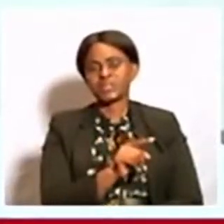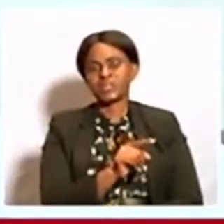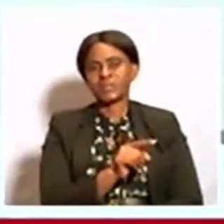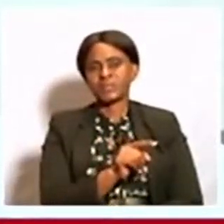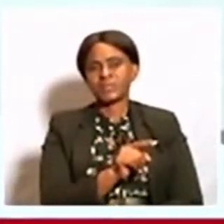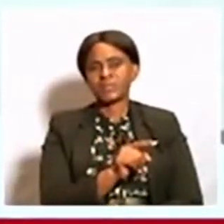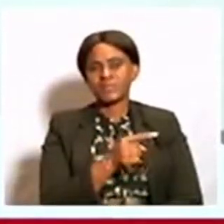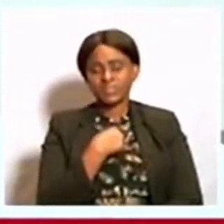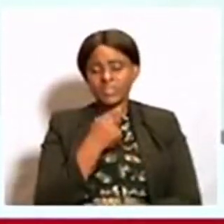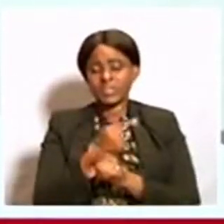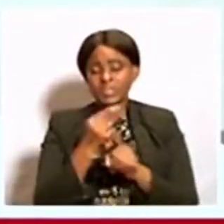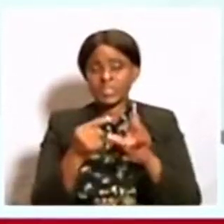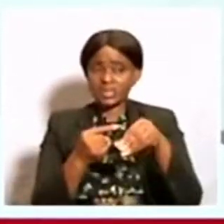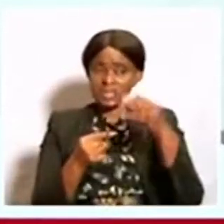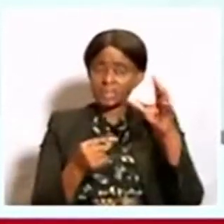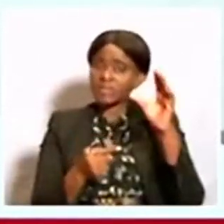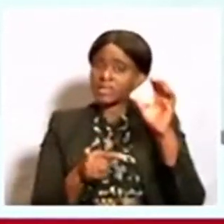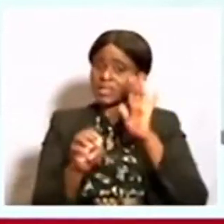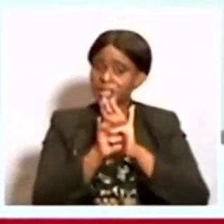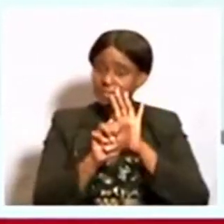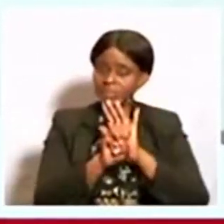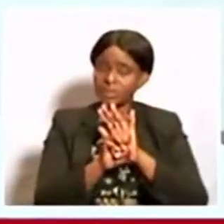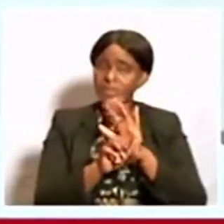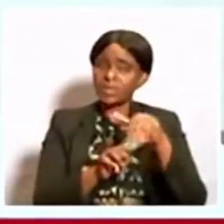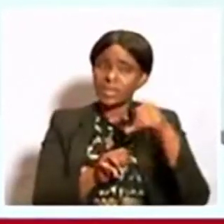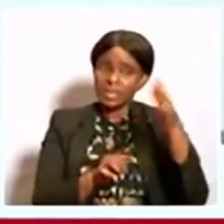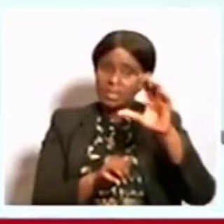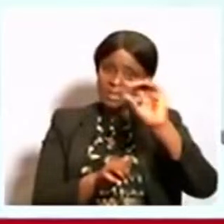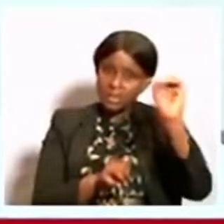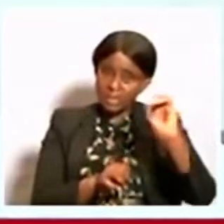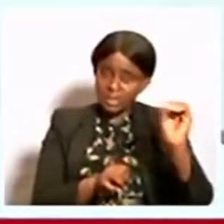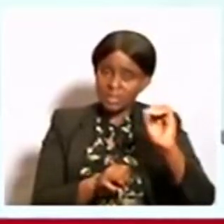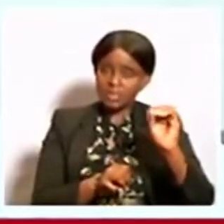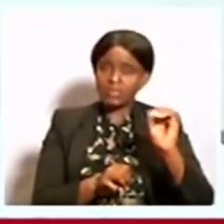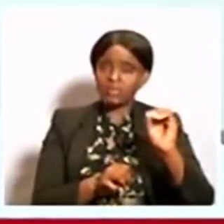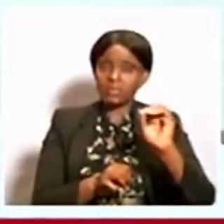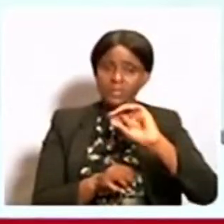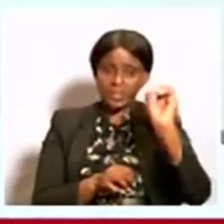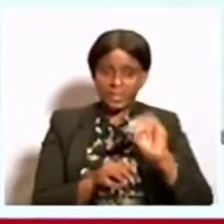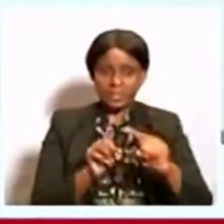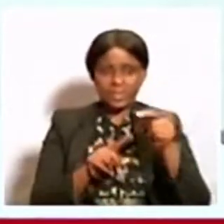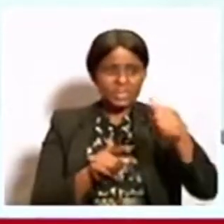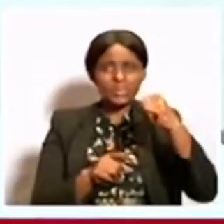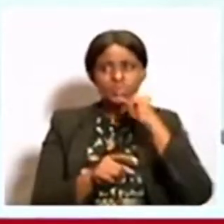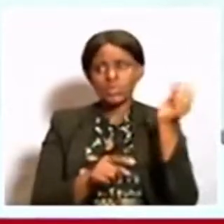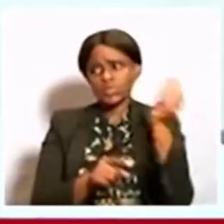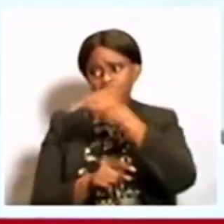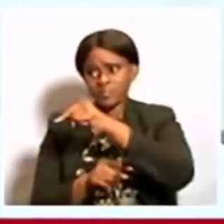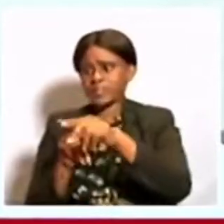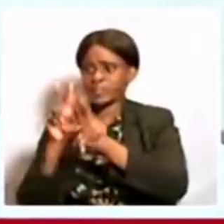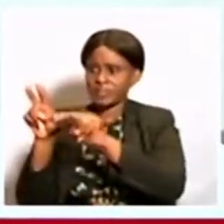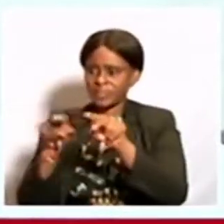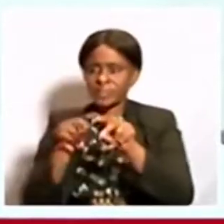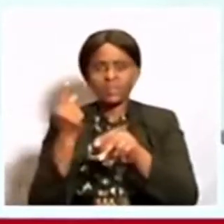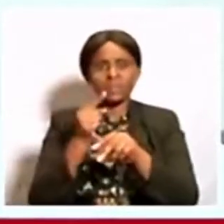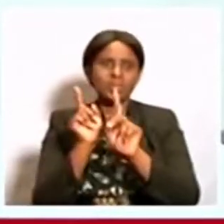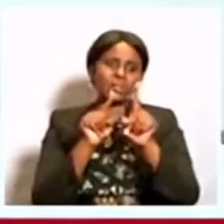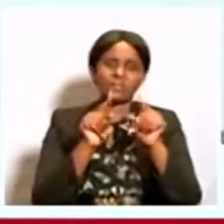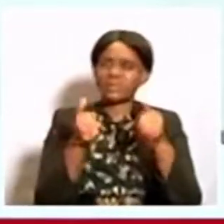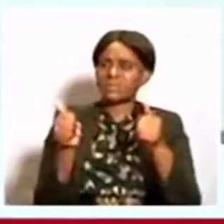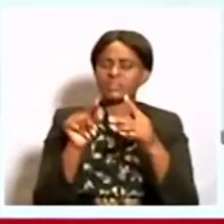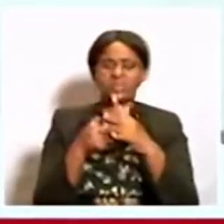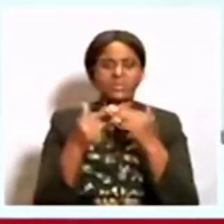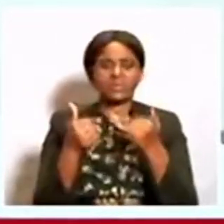No, I'm just giving an example. They will give him 0%. But he doesn't come there to monitor the project, to go there and